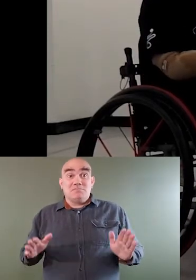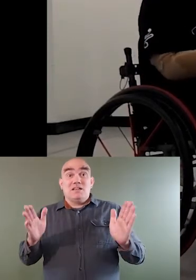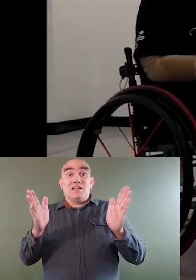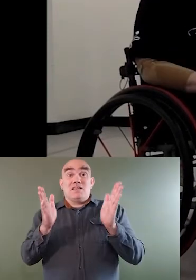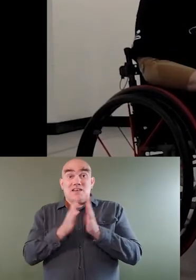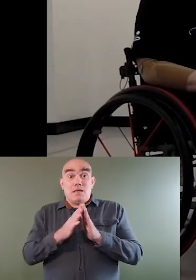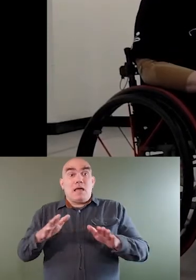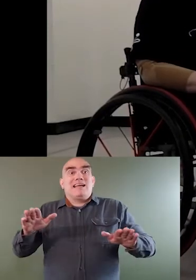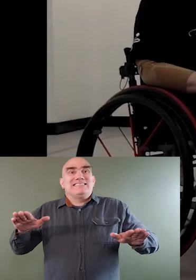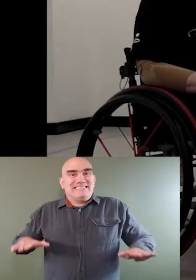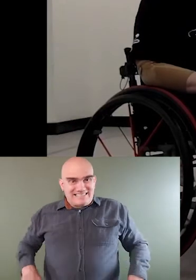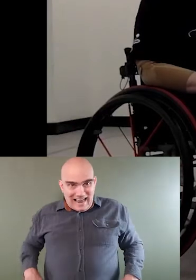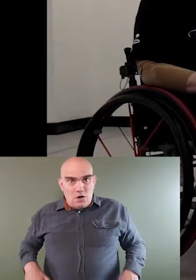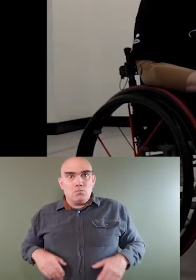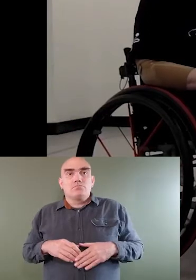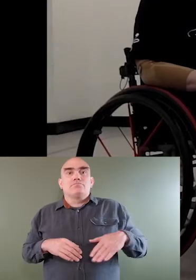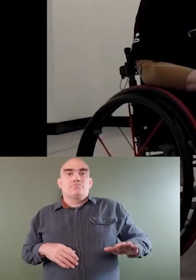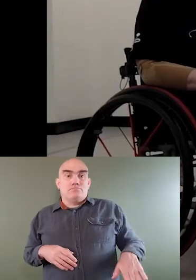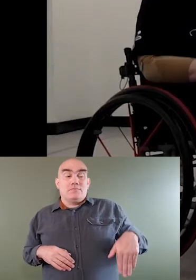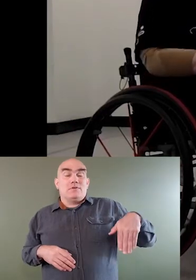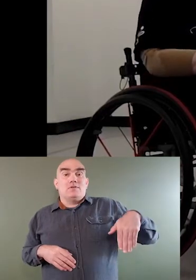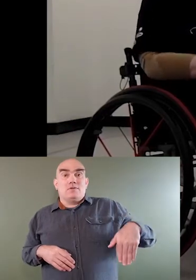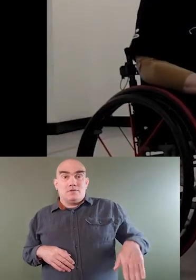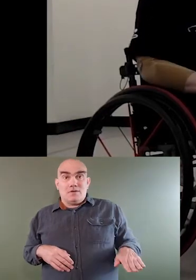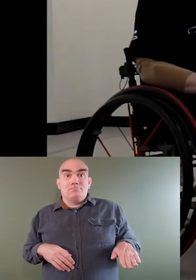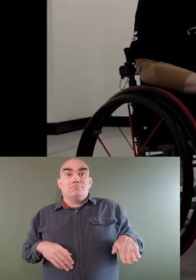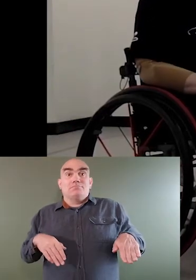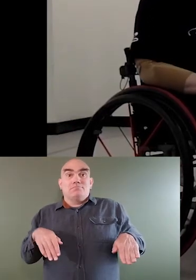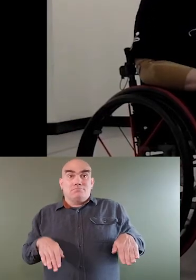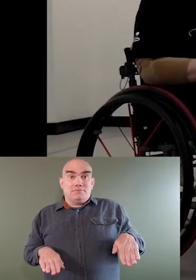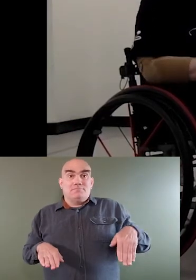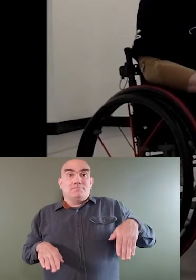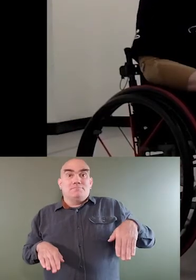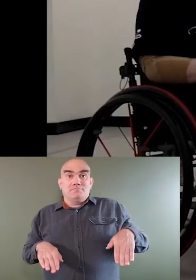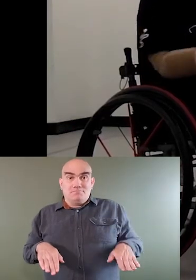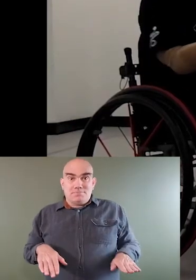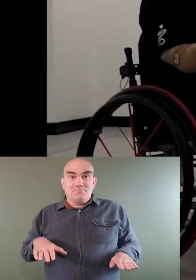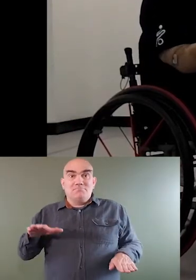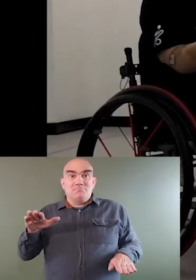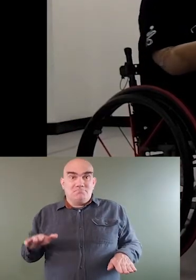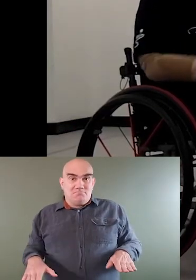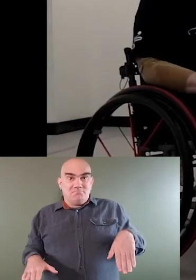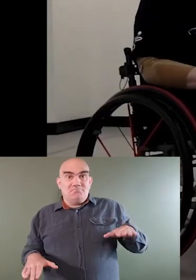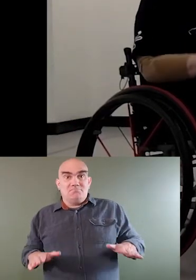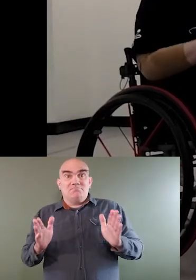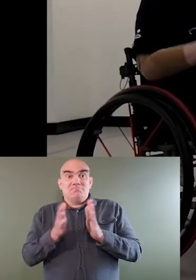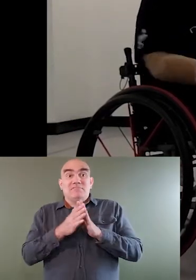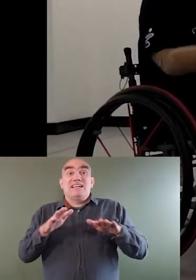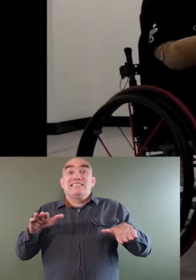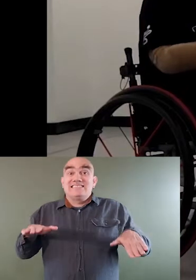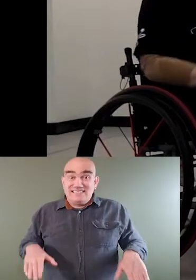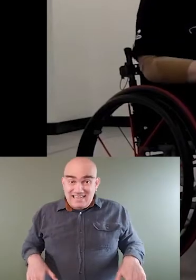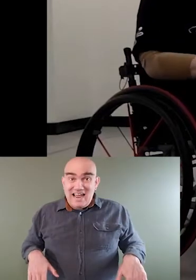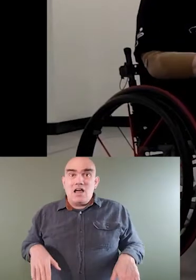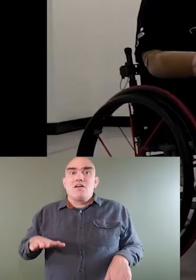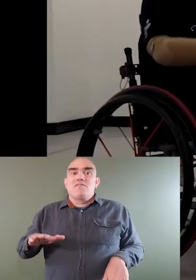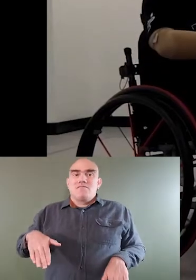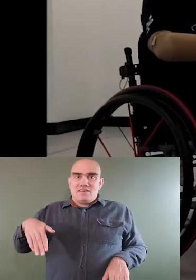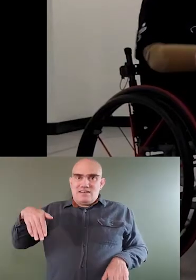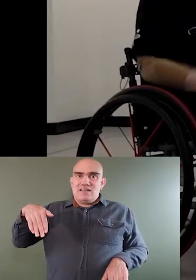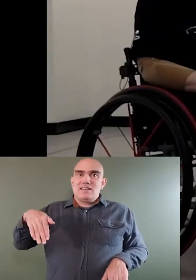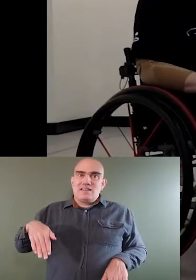clap, down. Left, heel, heel, step, step, clap, down. Left.